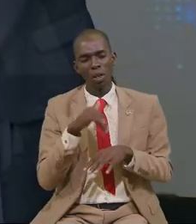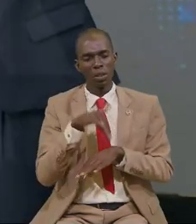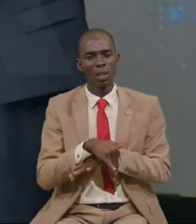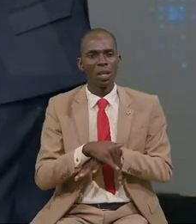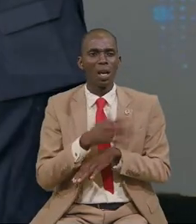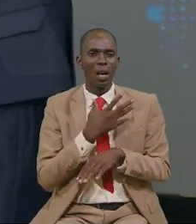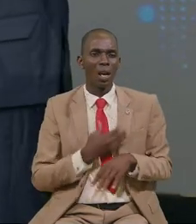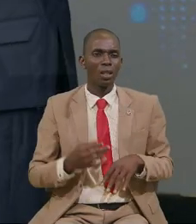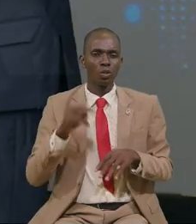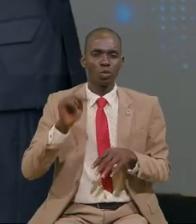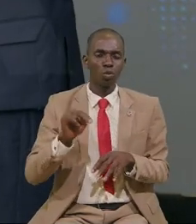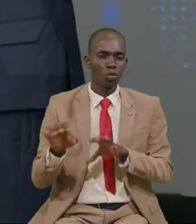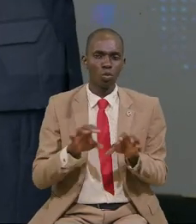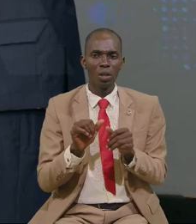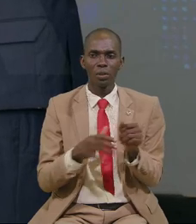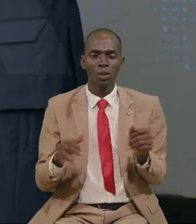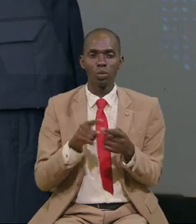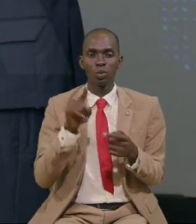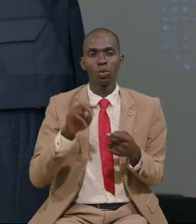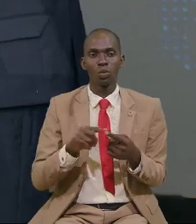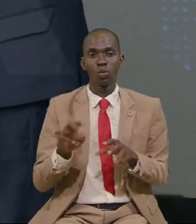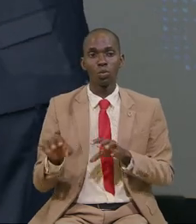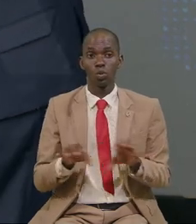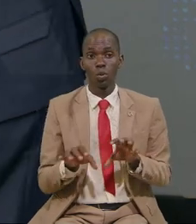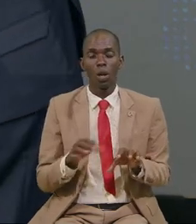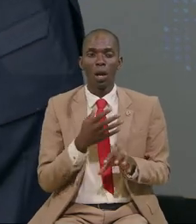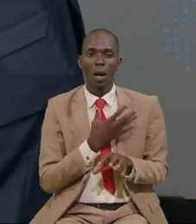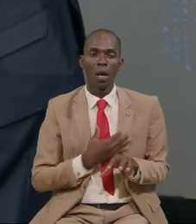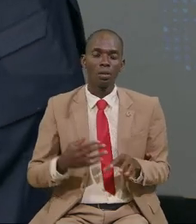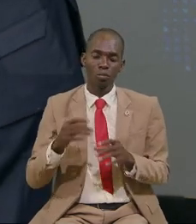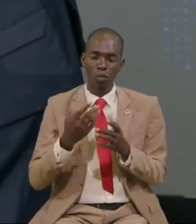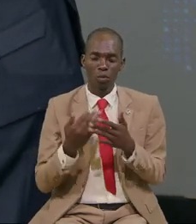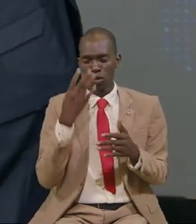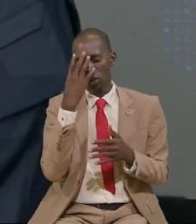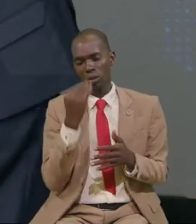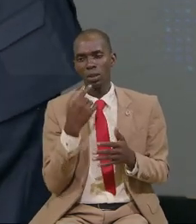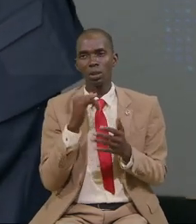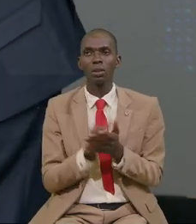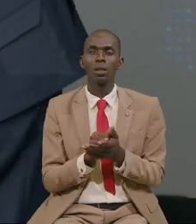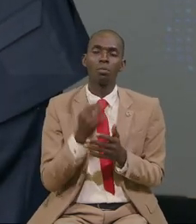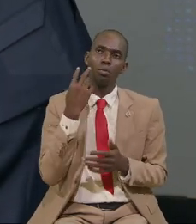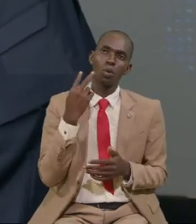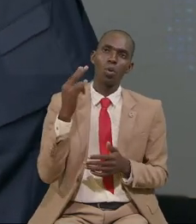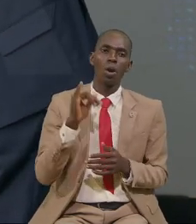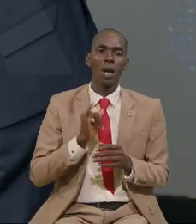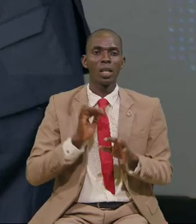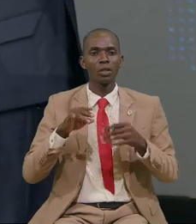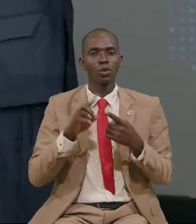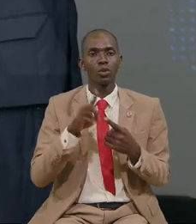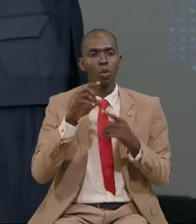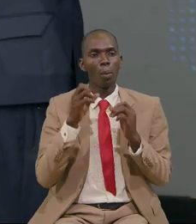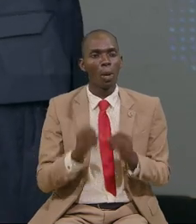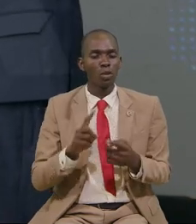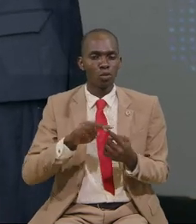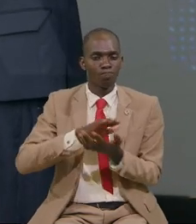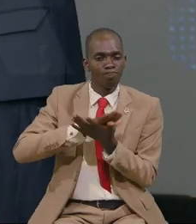read, and then before you fall asleep, behold, I give unto you power to tread on serpents and scorpions,